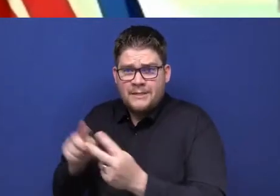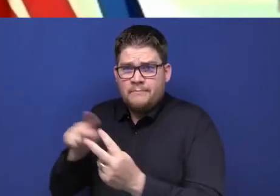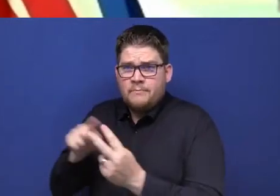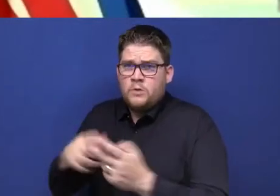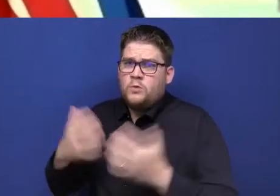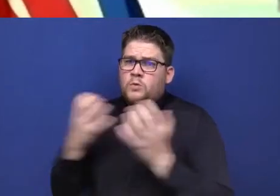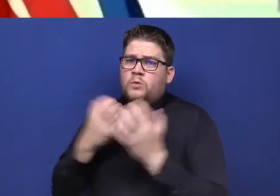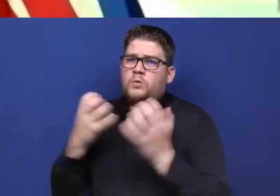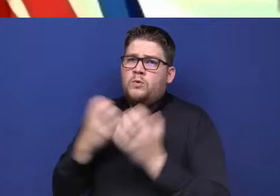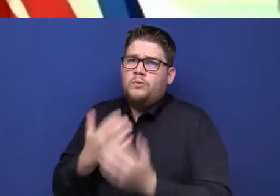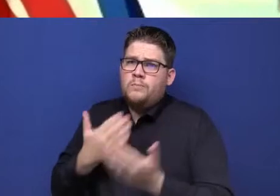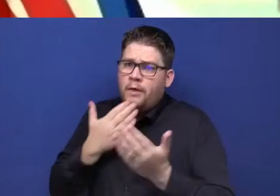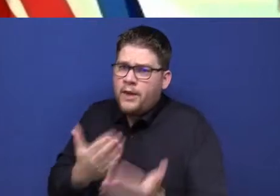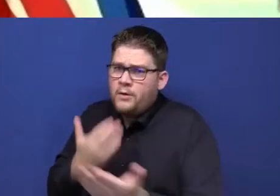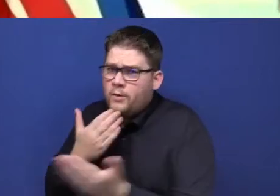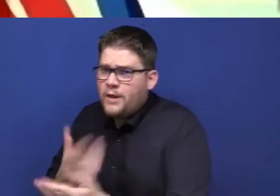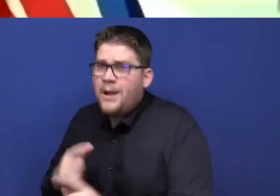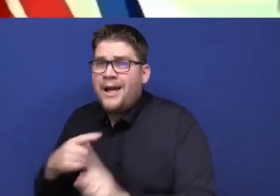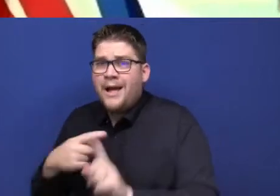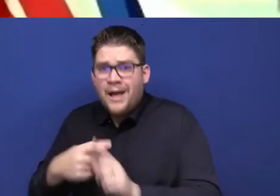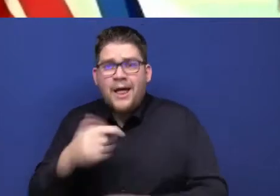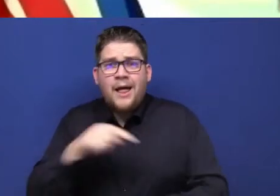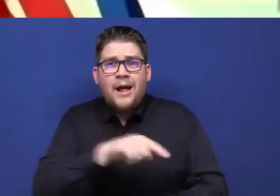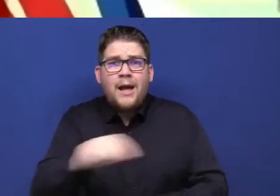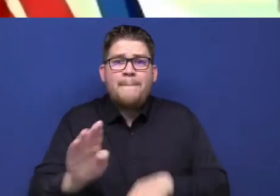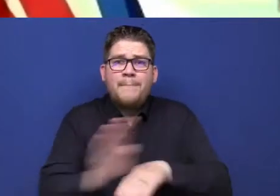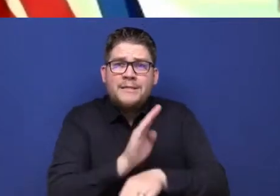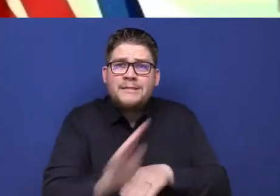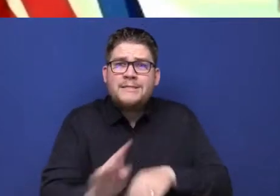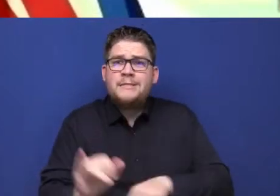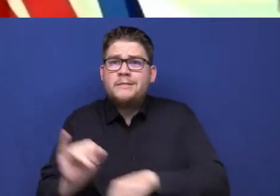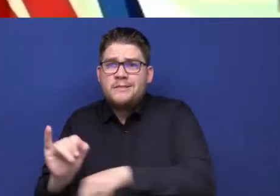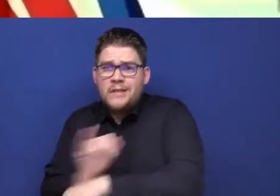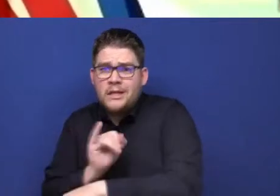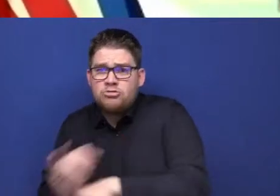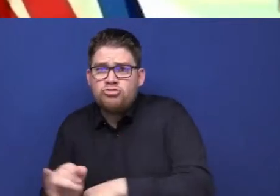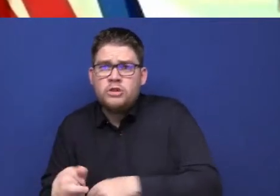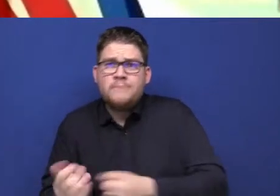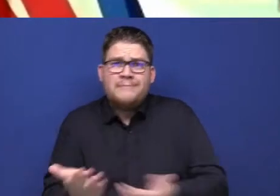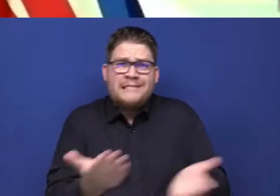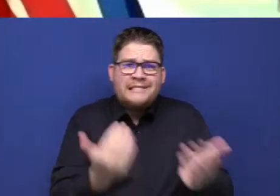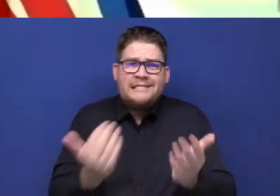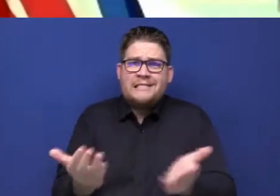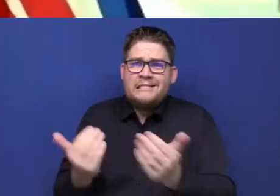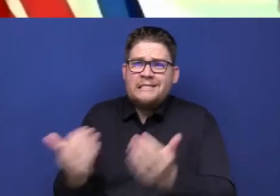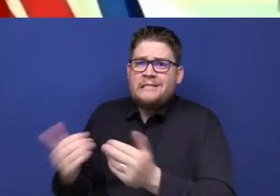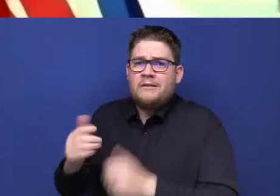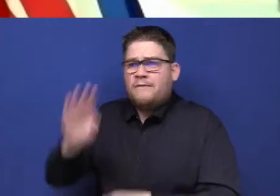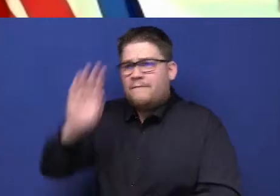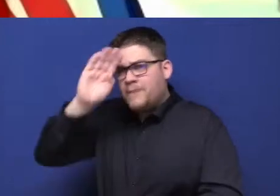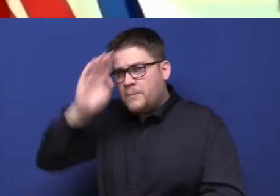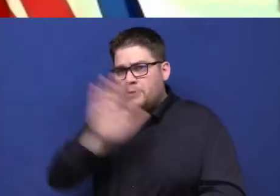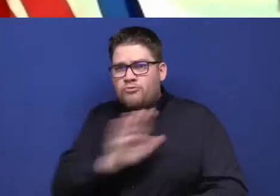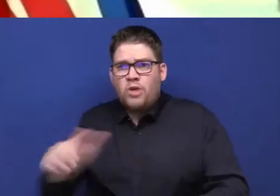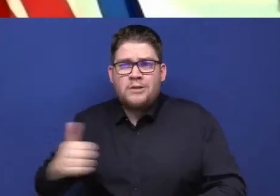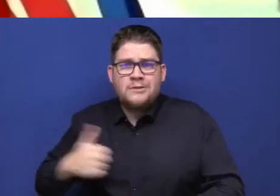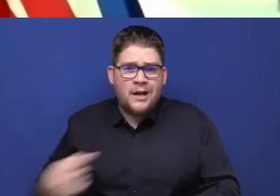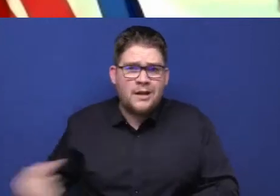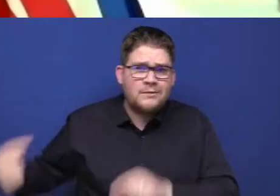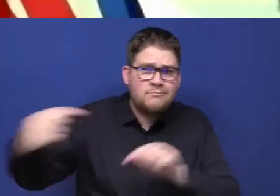out-of-province firefighters to the fire line. We know everyone is working together day in and day out to protect